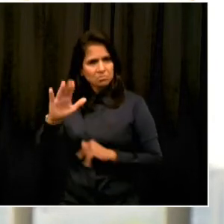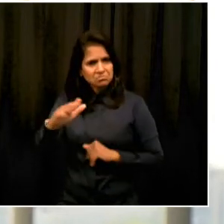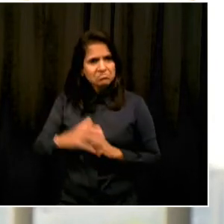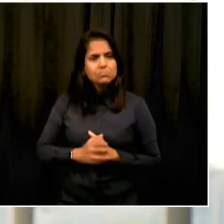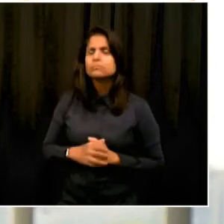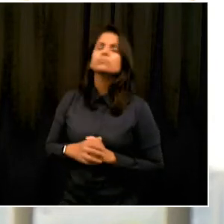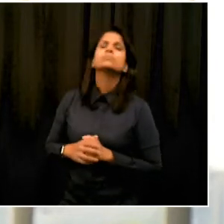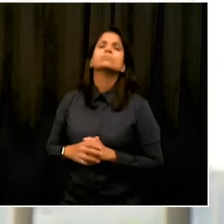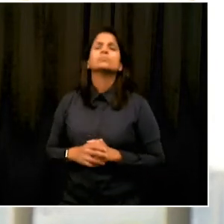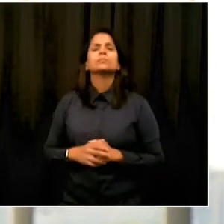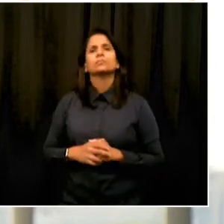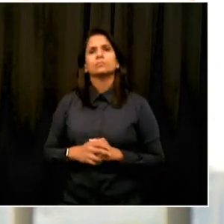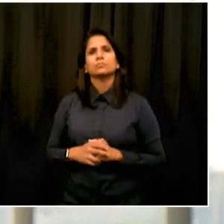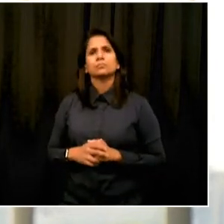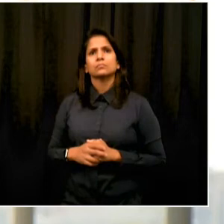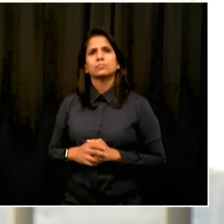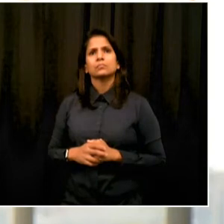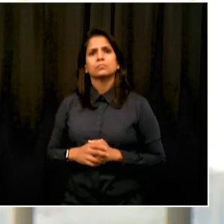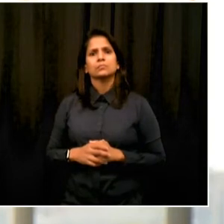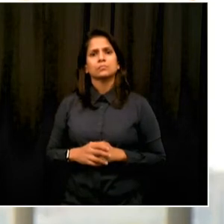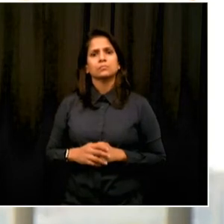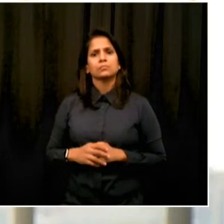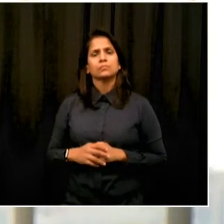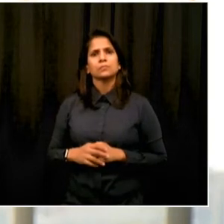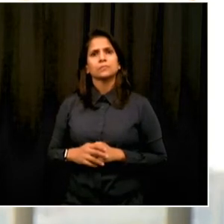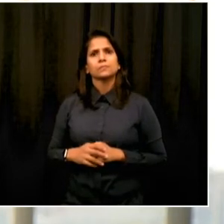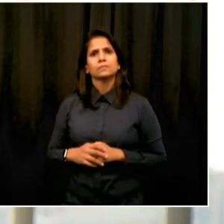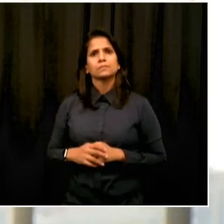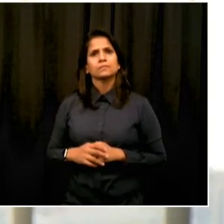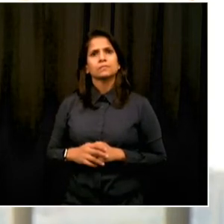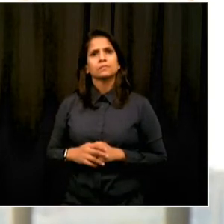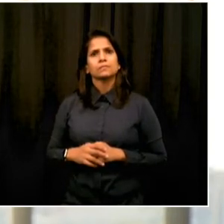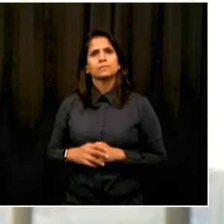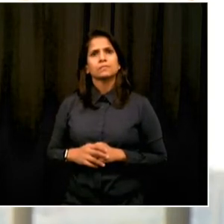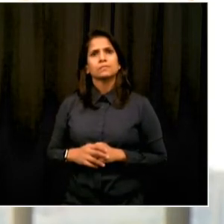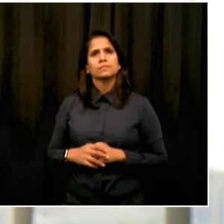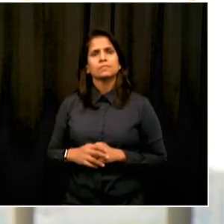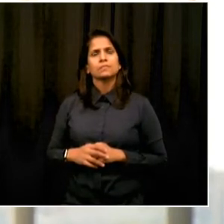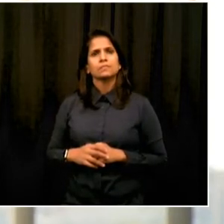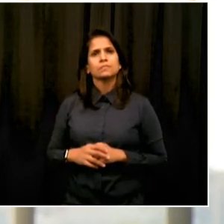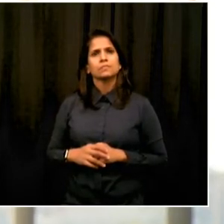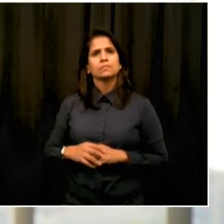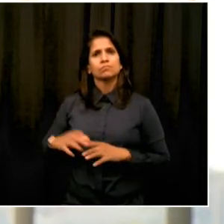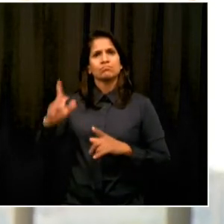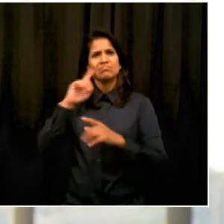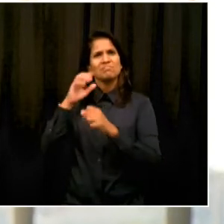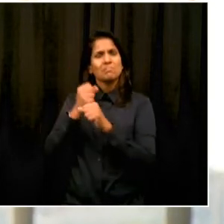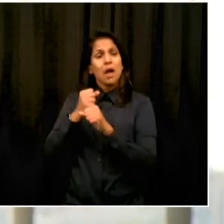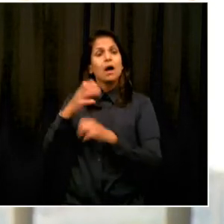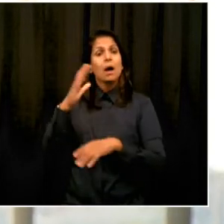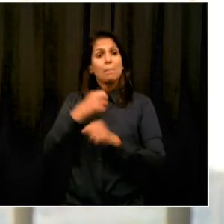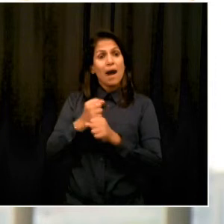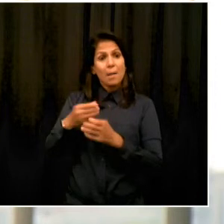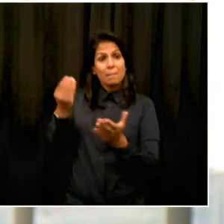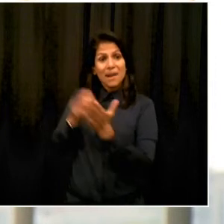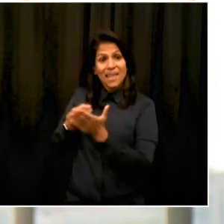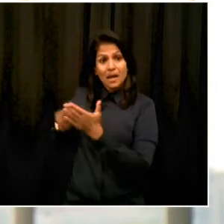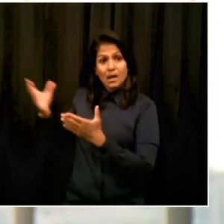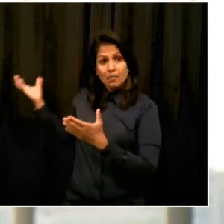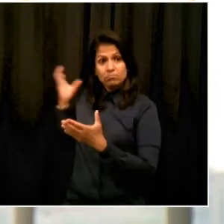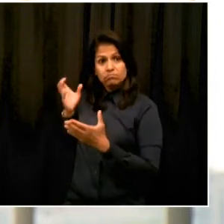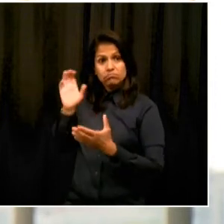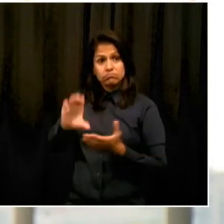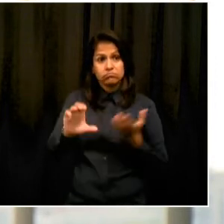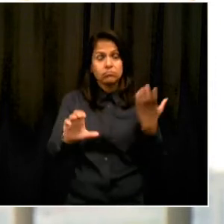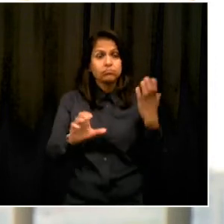to make investments that spark activity in health innovation, public health. But there's also a